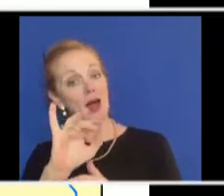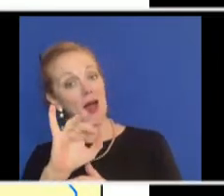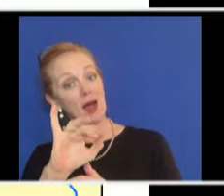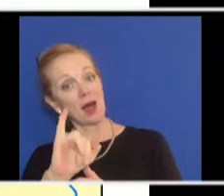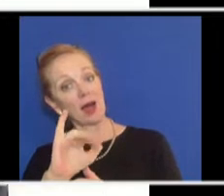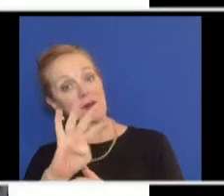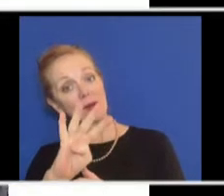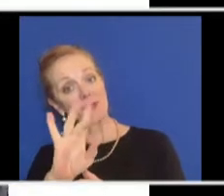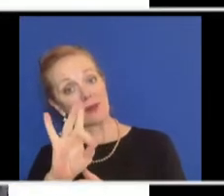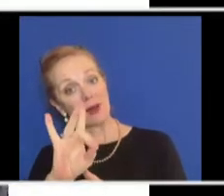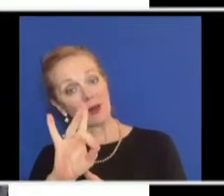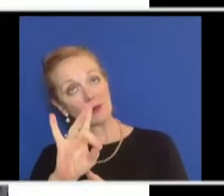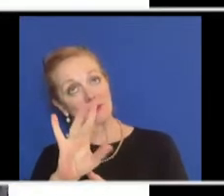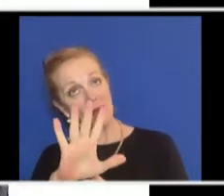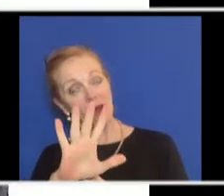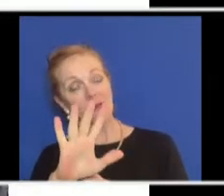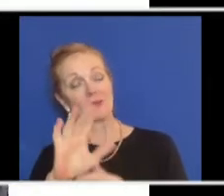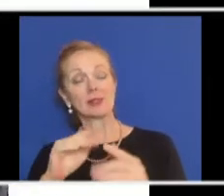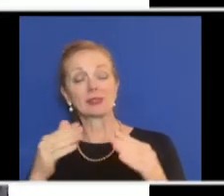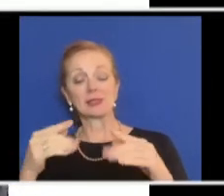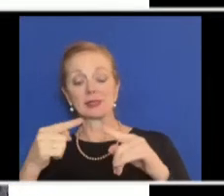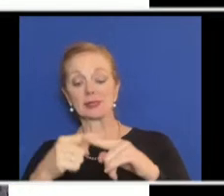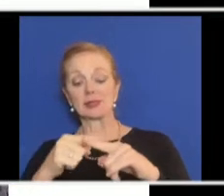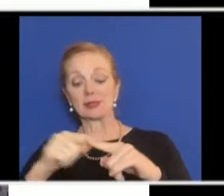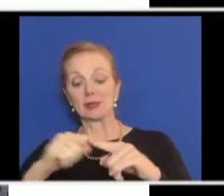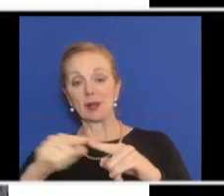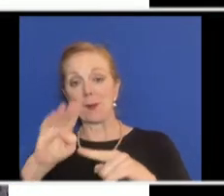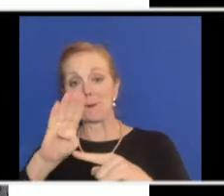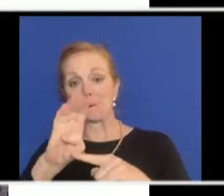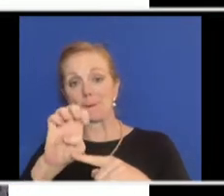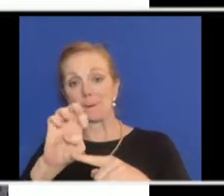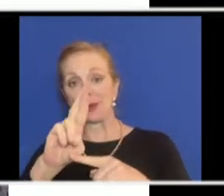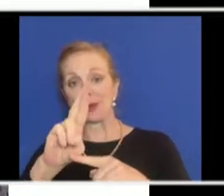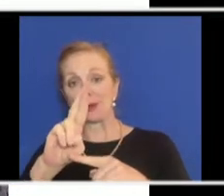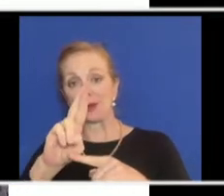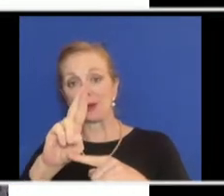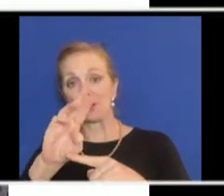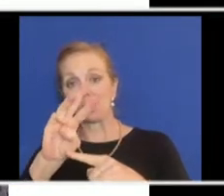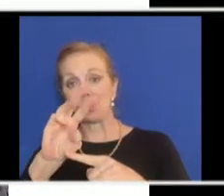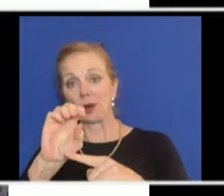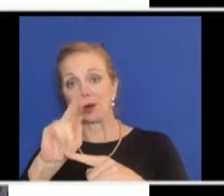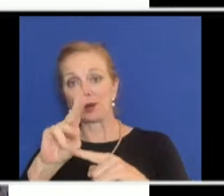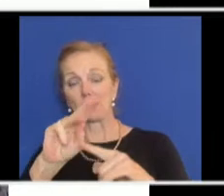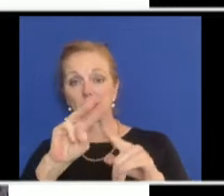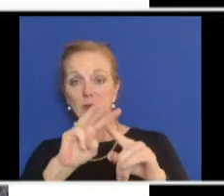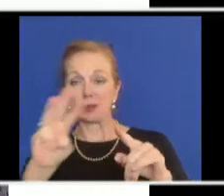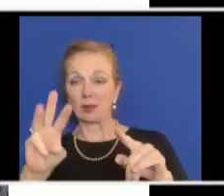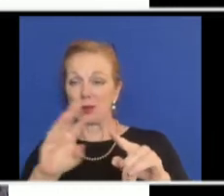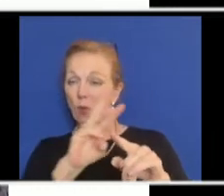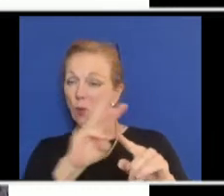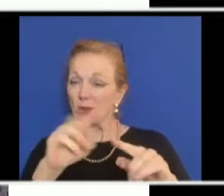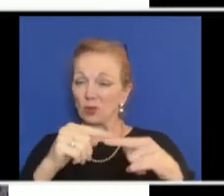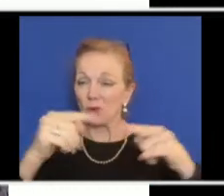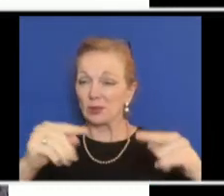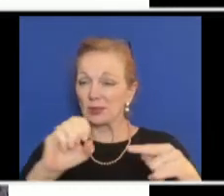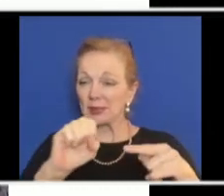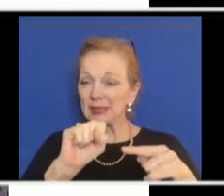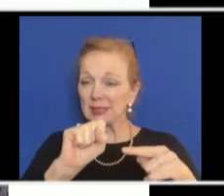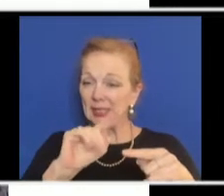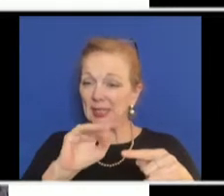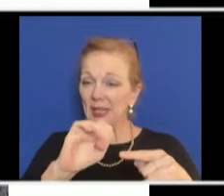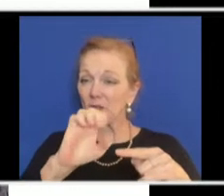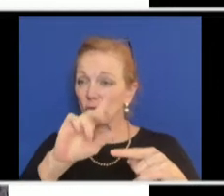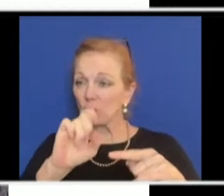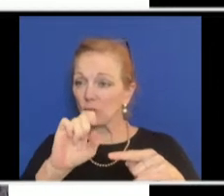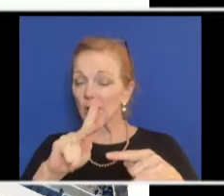Creek Road interchange bear Wick Barrack development is located to the west of the site across Steel Creek Road as is the